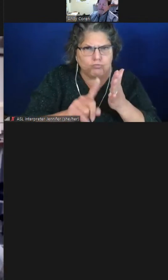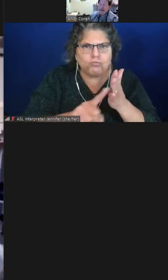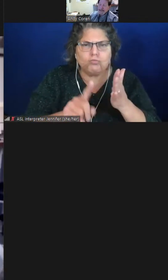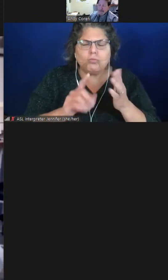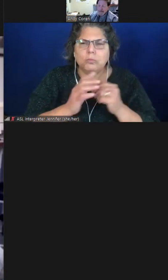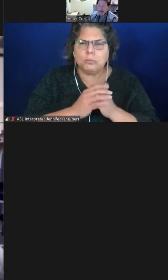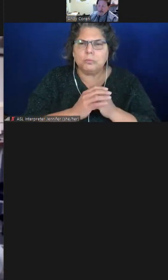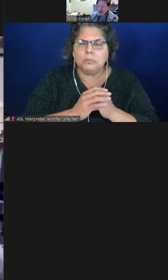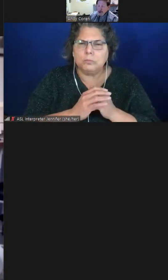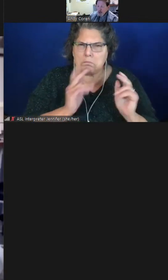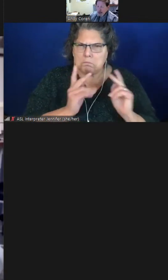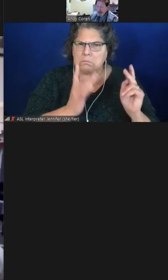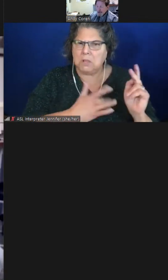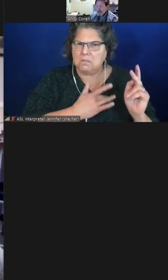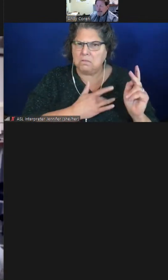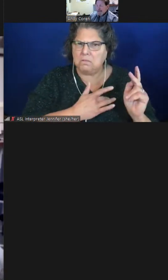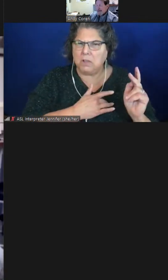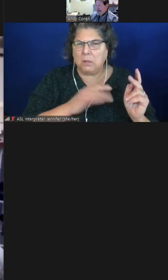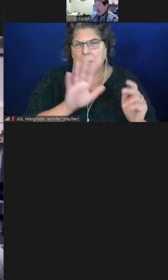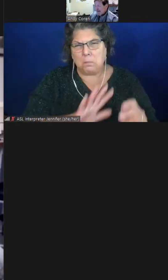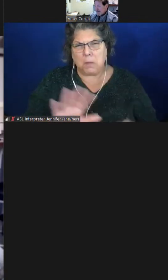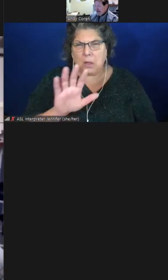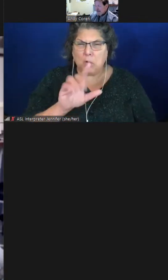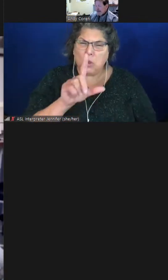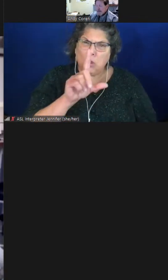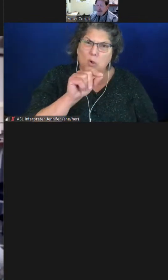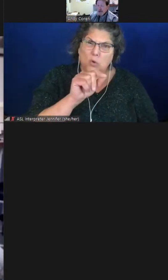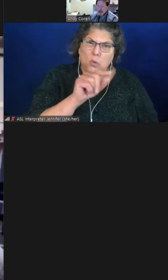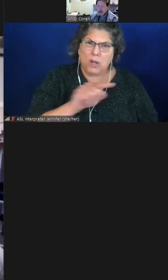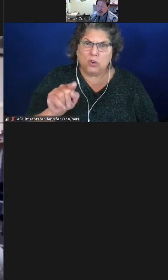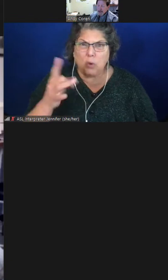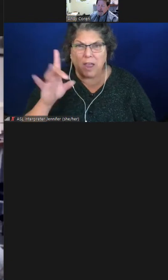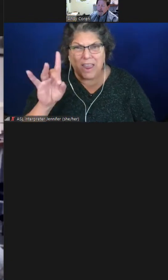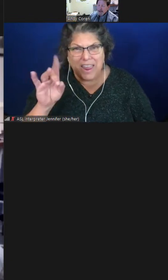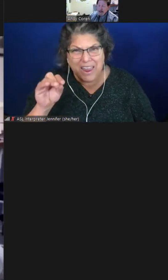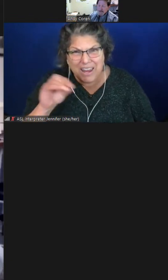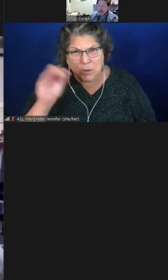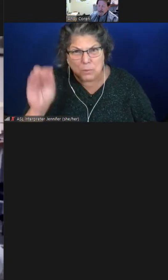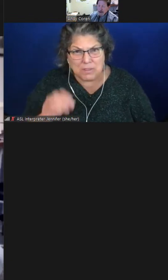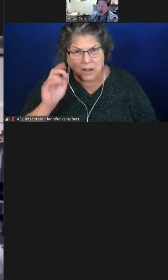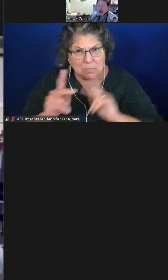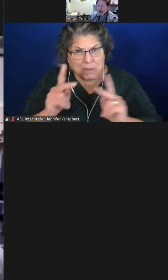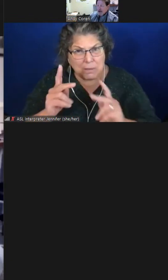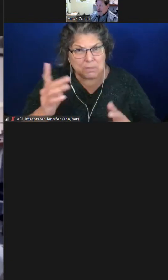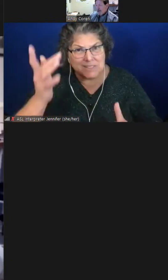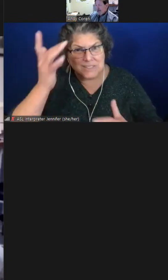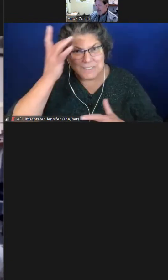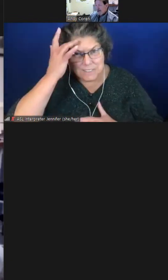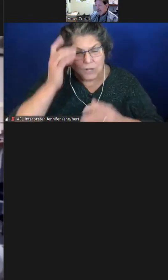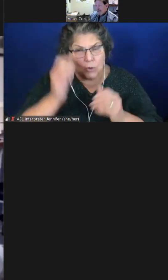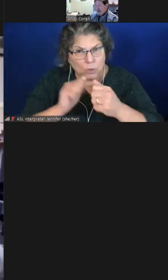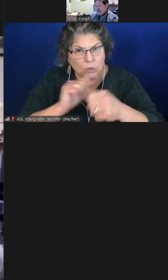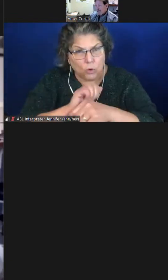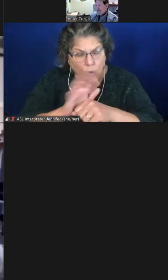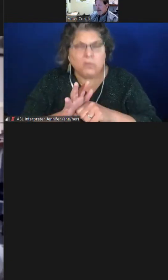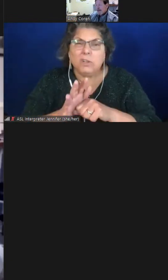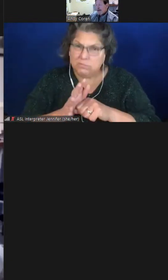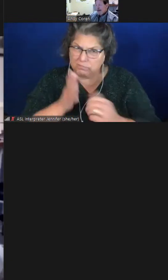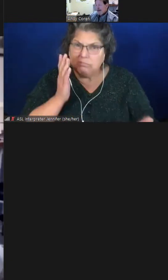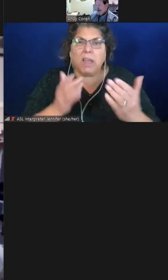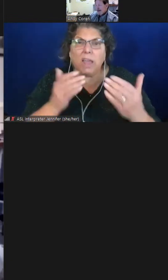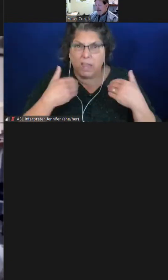it has been estimated between 20% and 80% of people who are sick could have some long haul